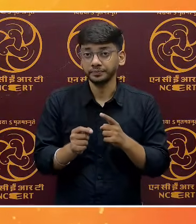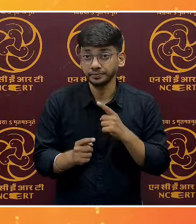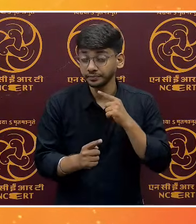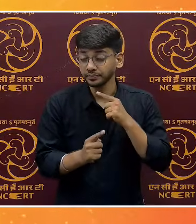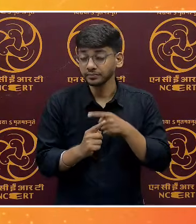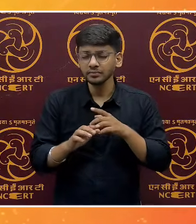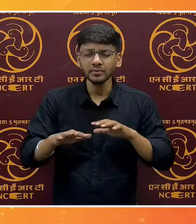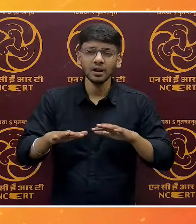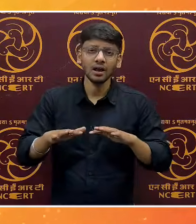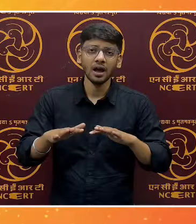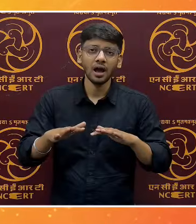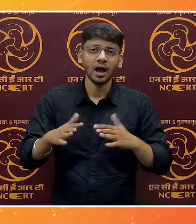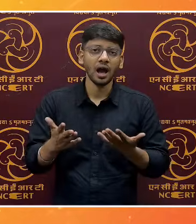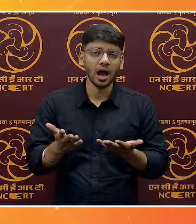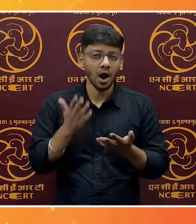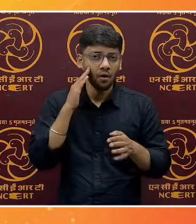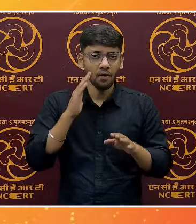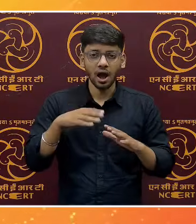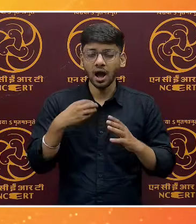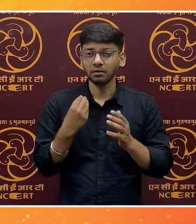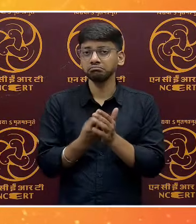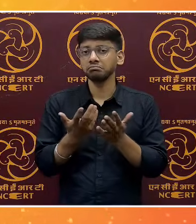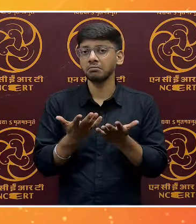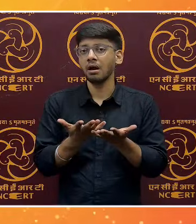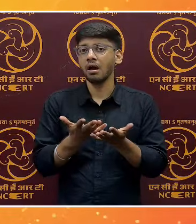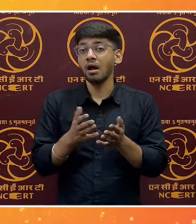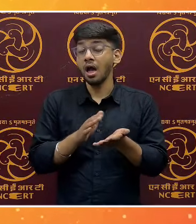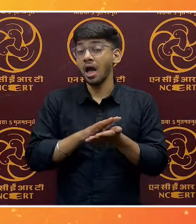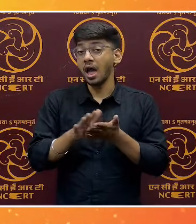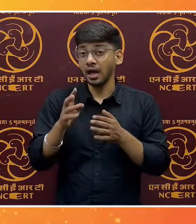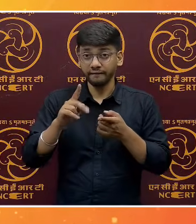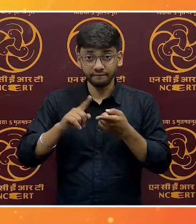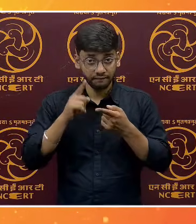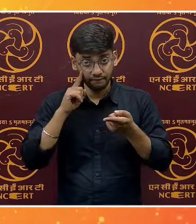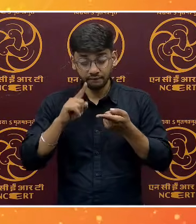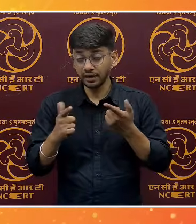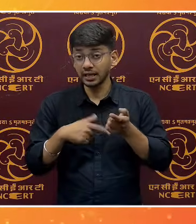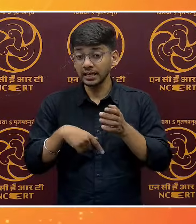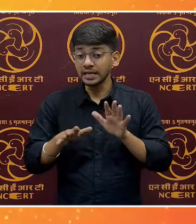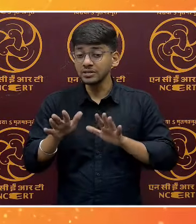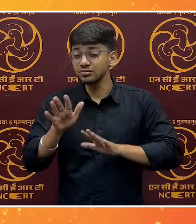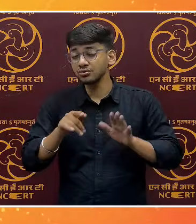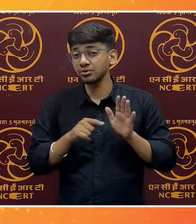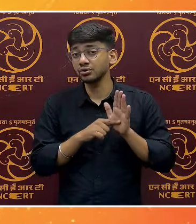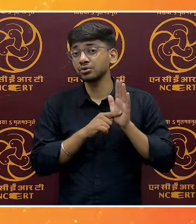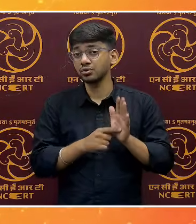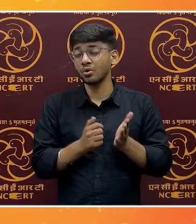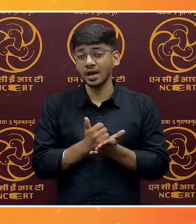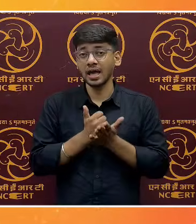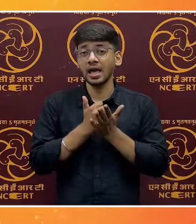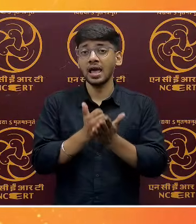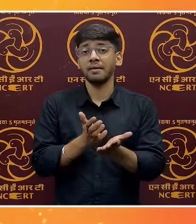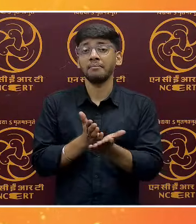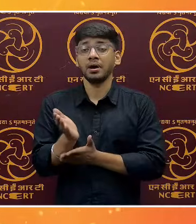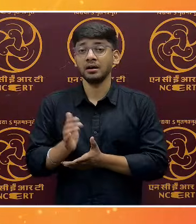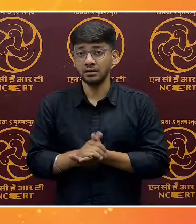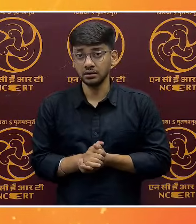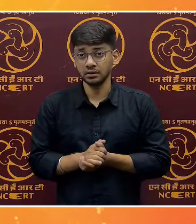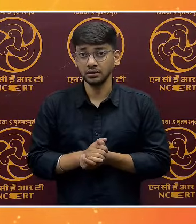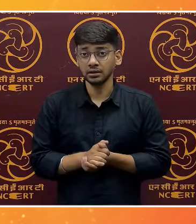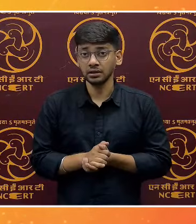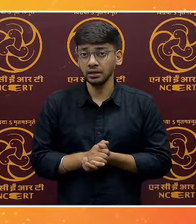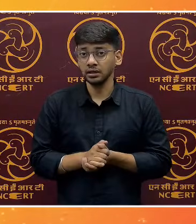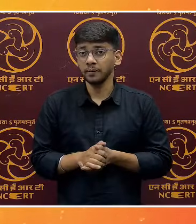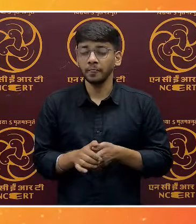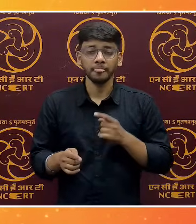how we have to perform the simulation with the so this is for the help part. So where you